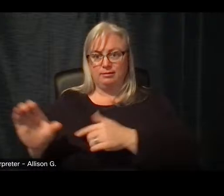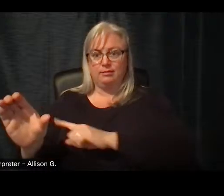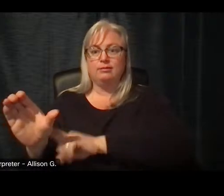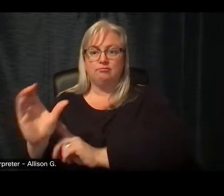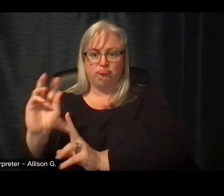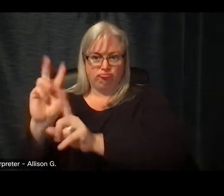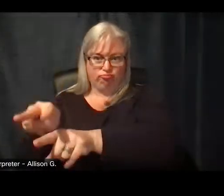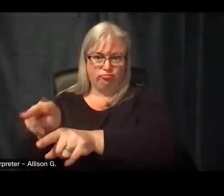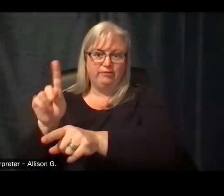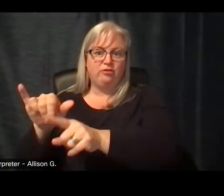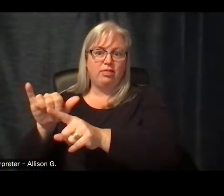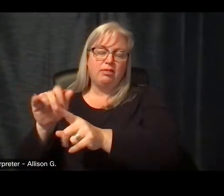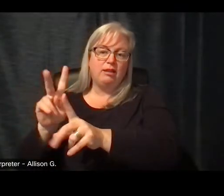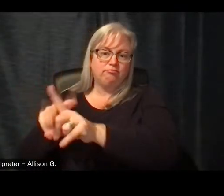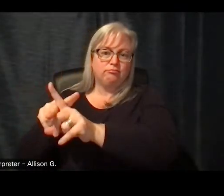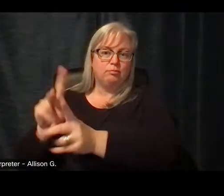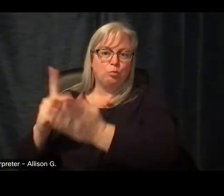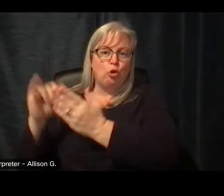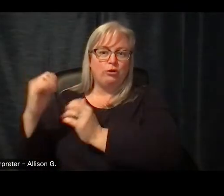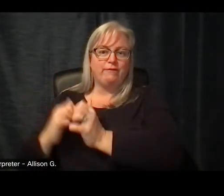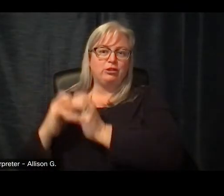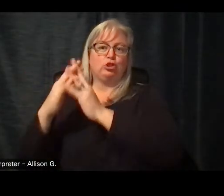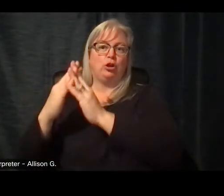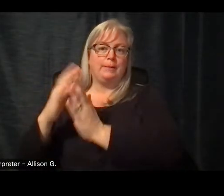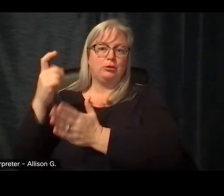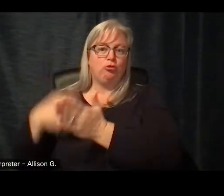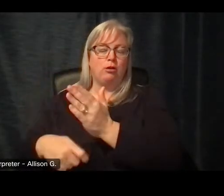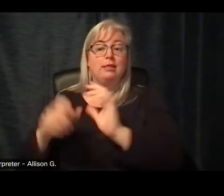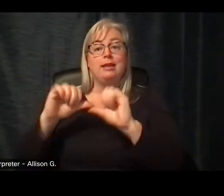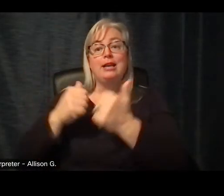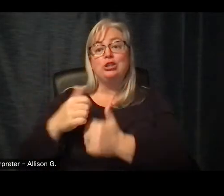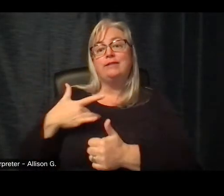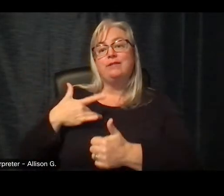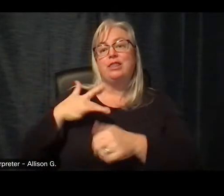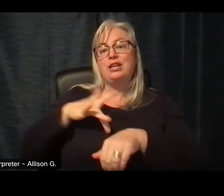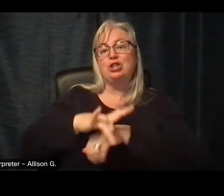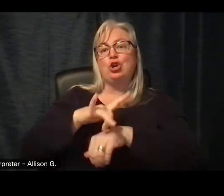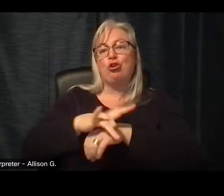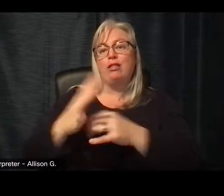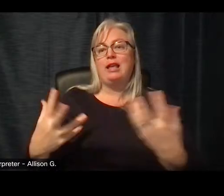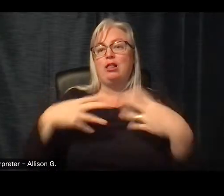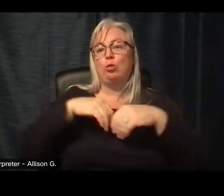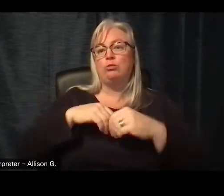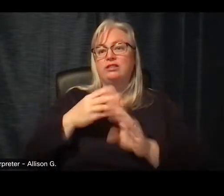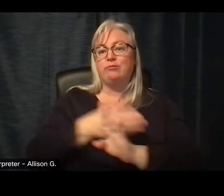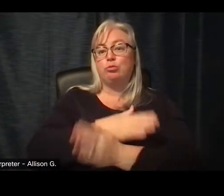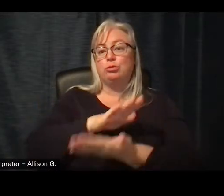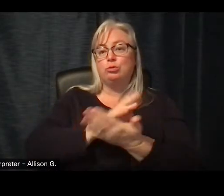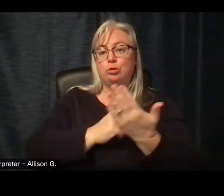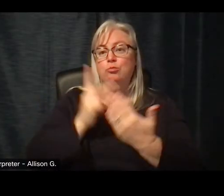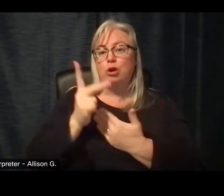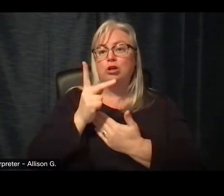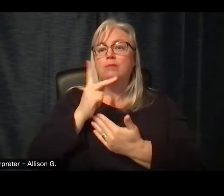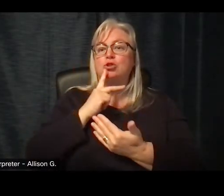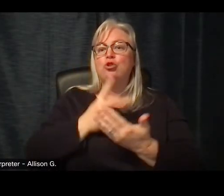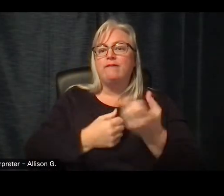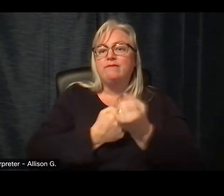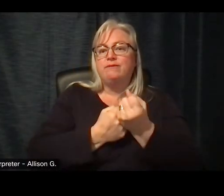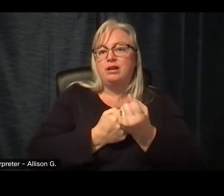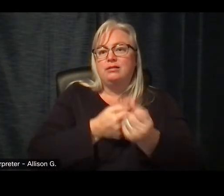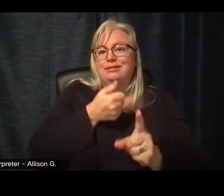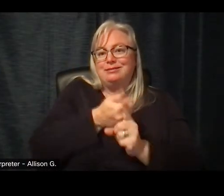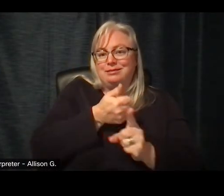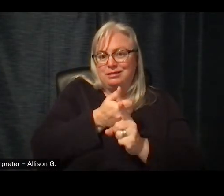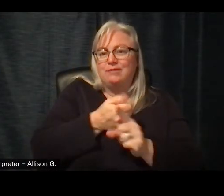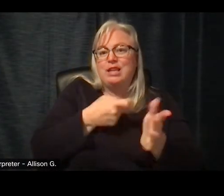program for startup costs. The agency believes that this early inclusive preschool program should fund itself because they're going to